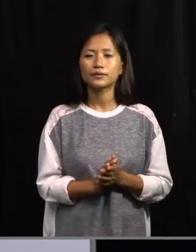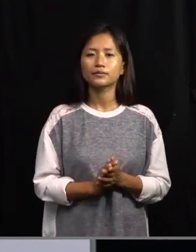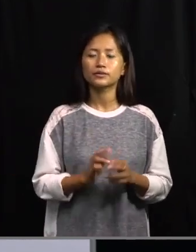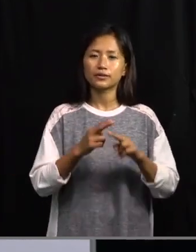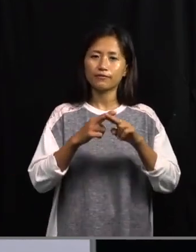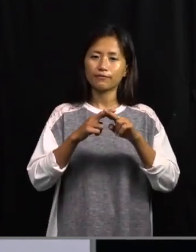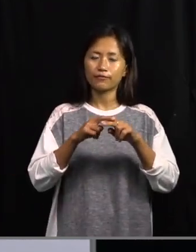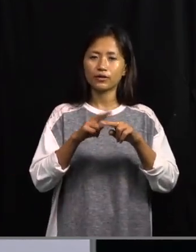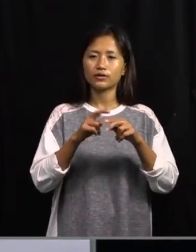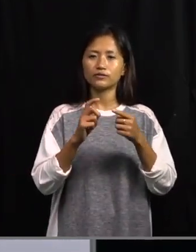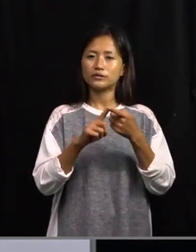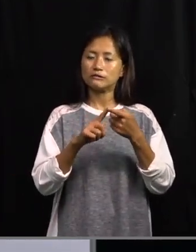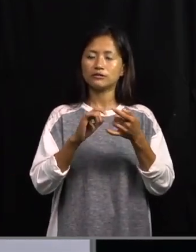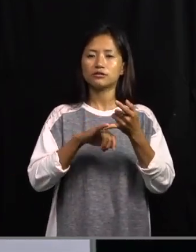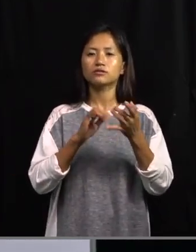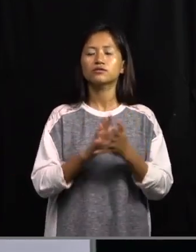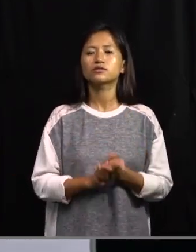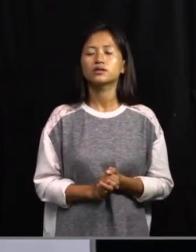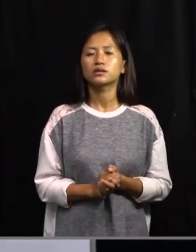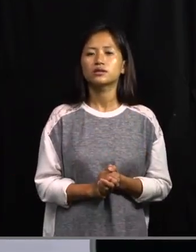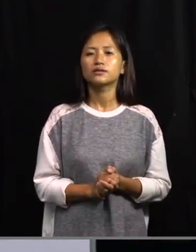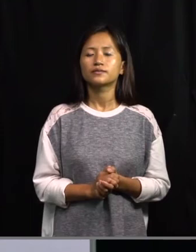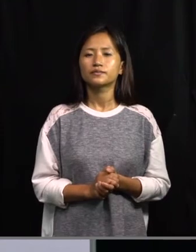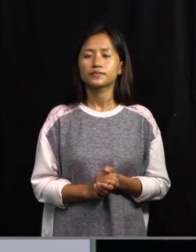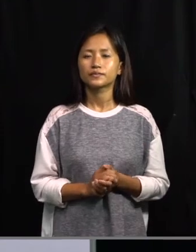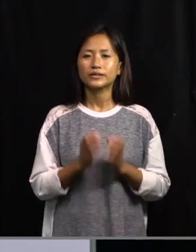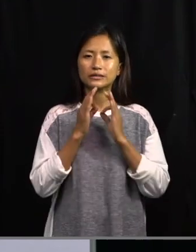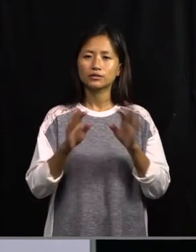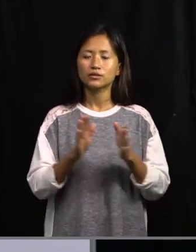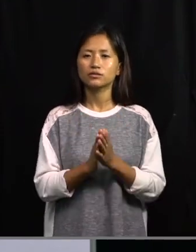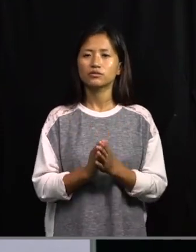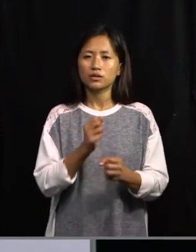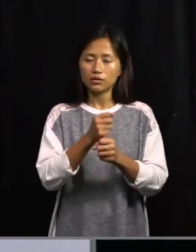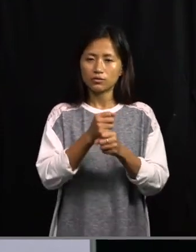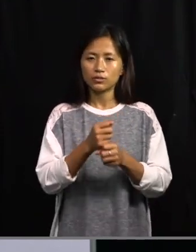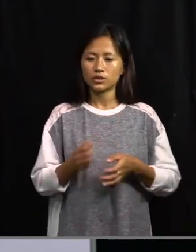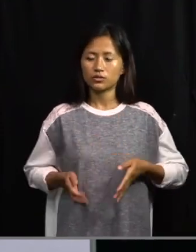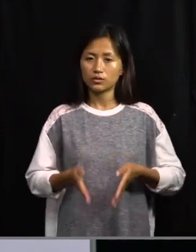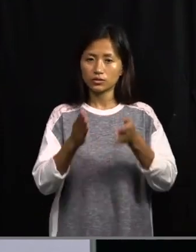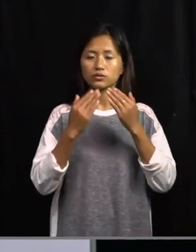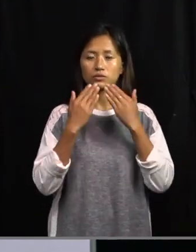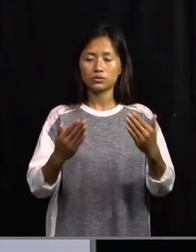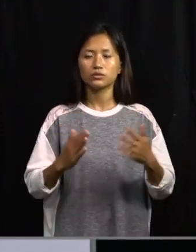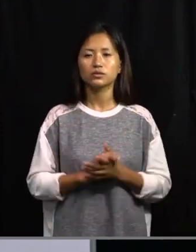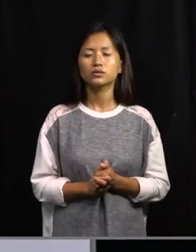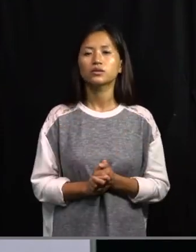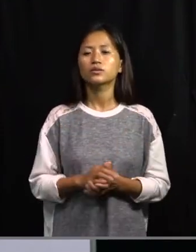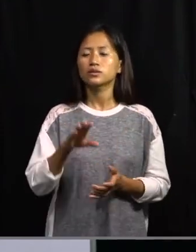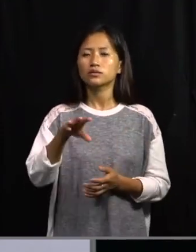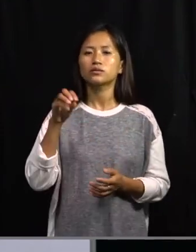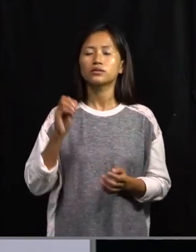are different kinds of fees. Now, especially in government-run schools, we collect only